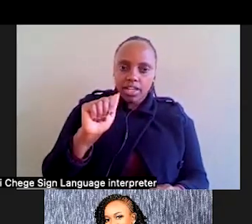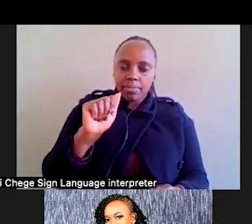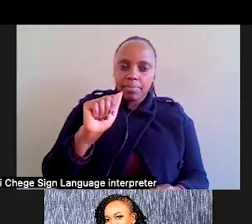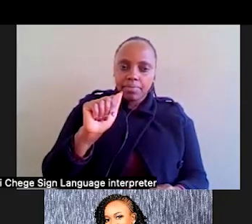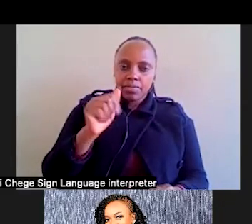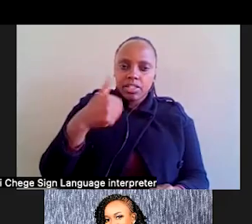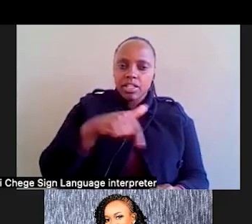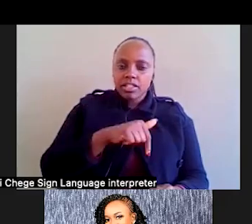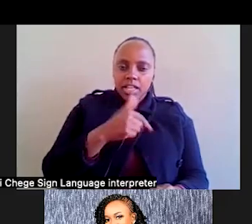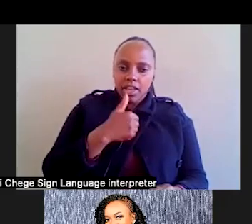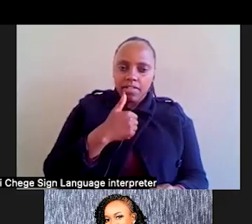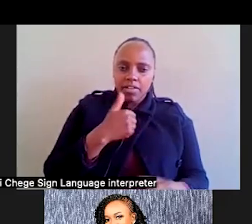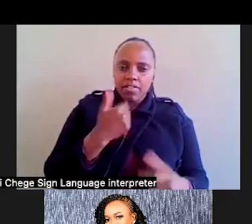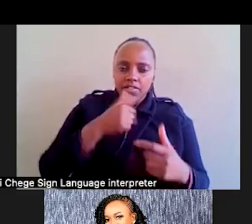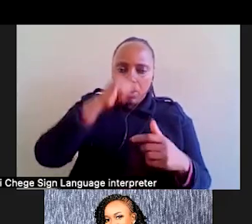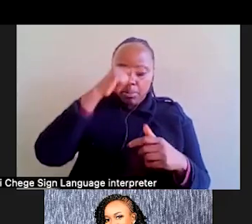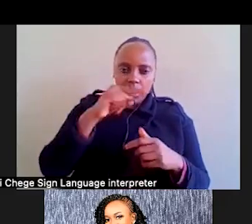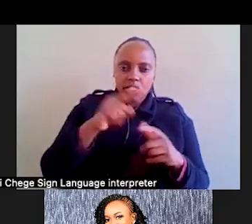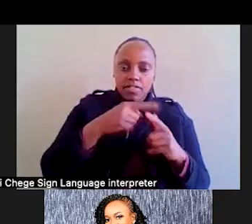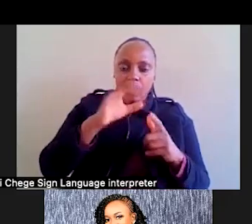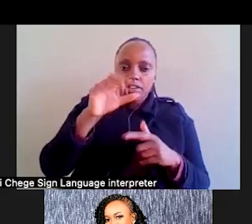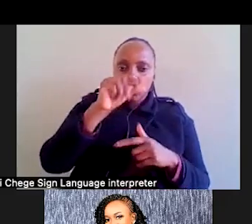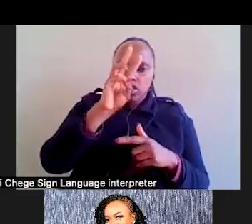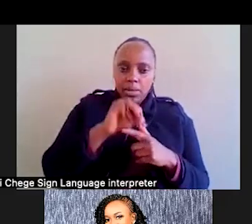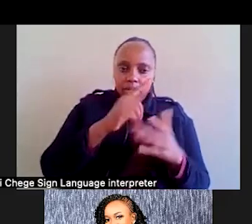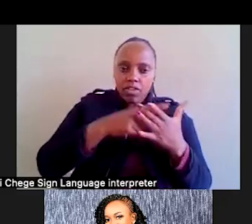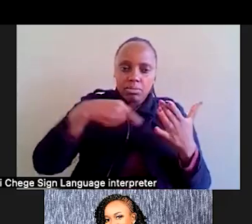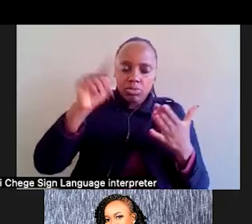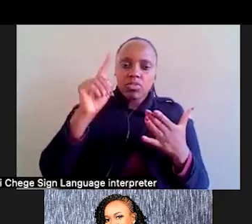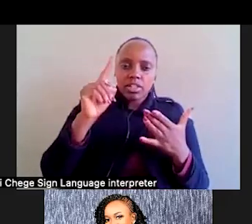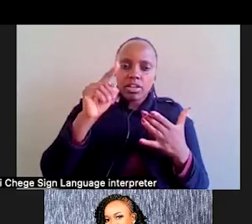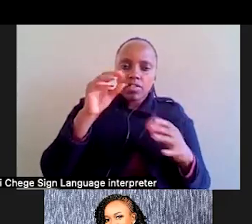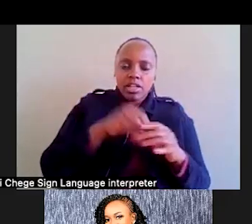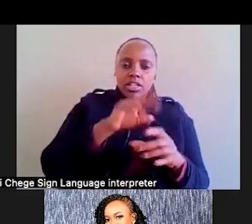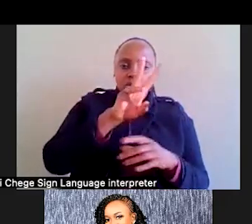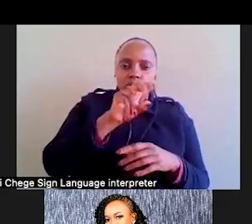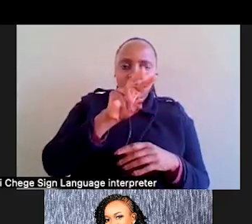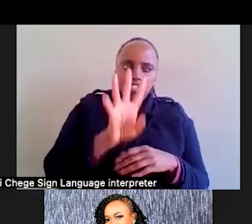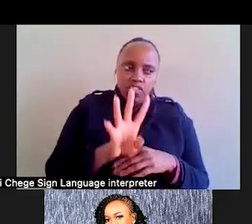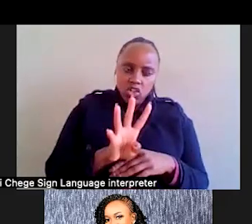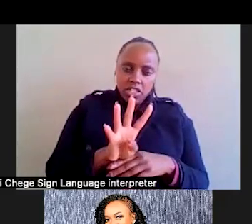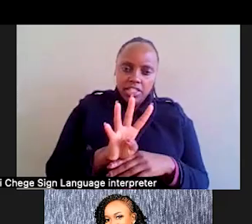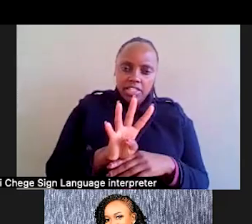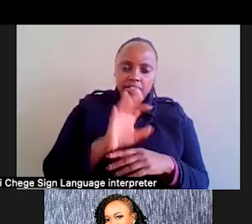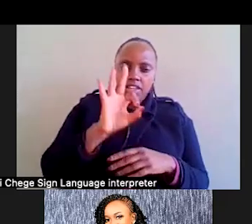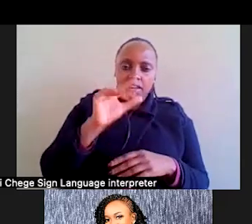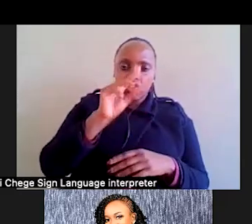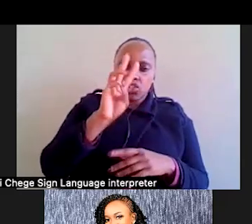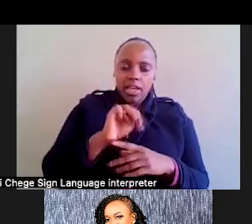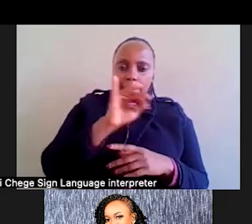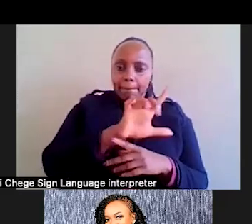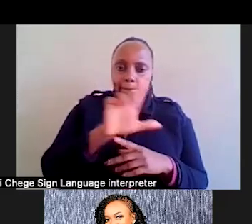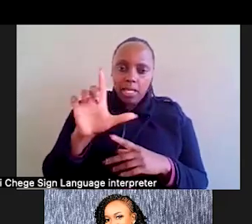the approved policy, anti-FGM policy, which is approved newly in 2024. And the FGM bill is under